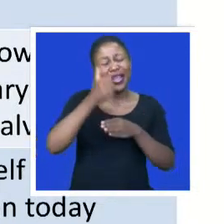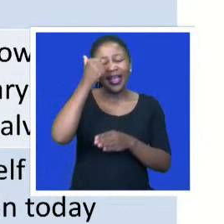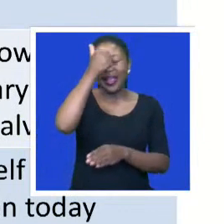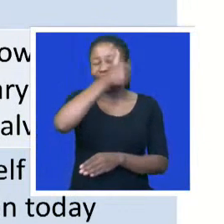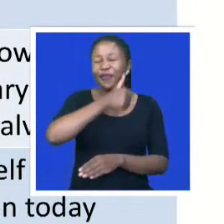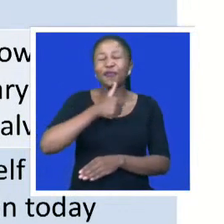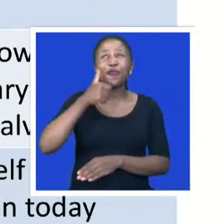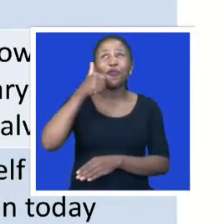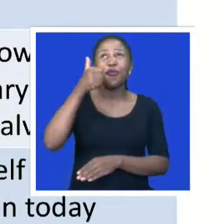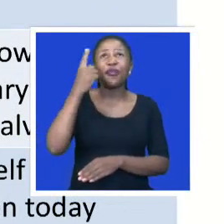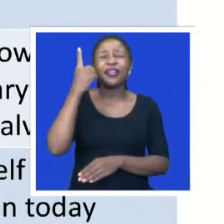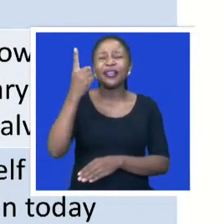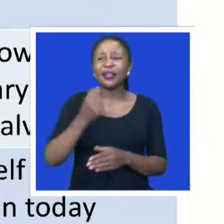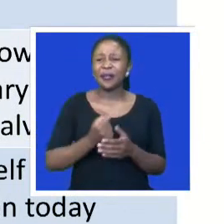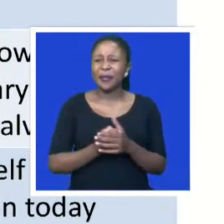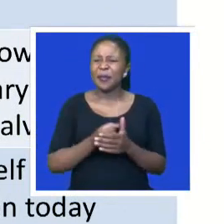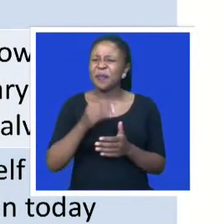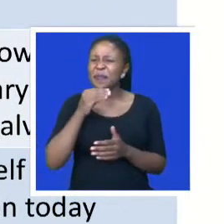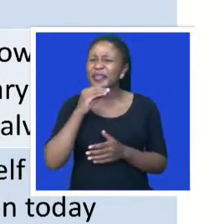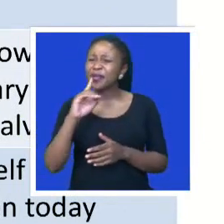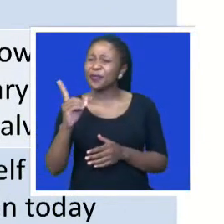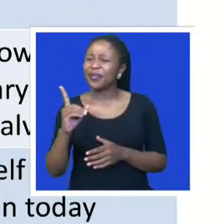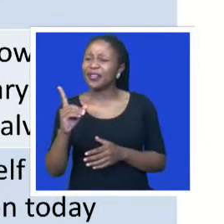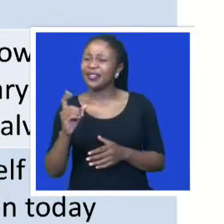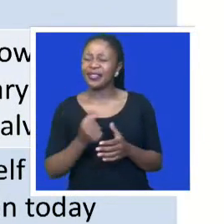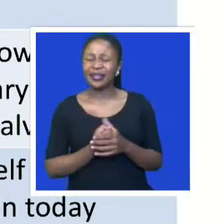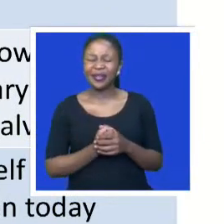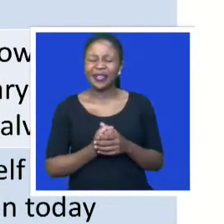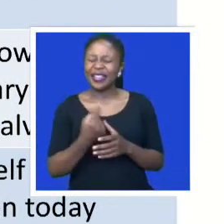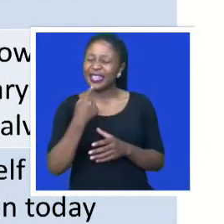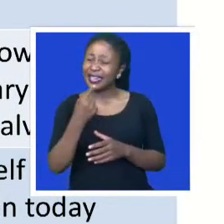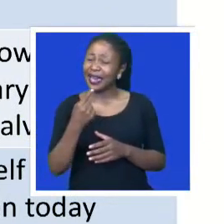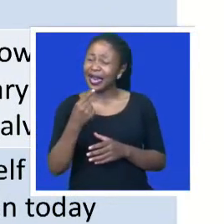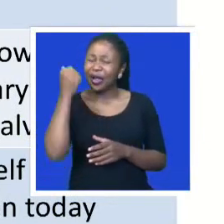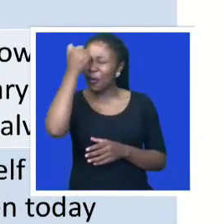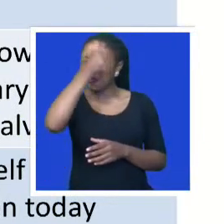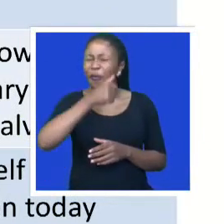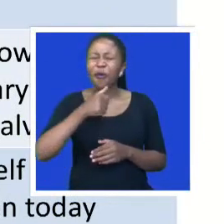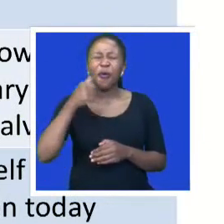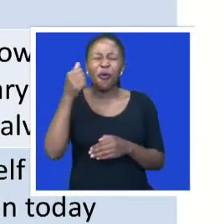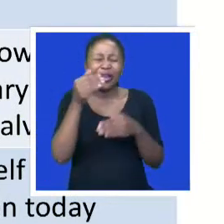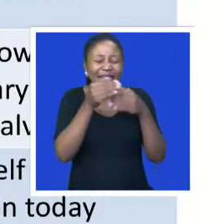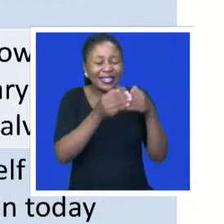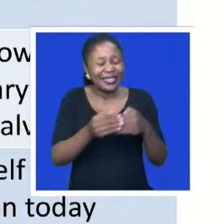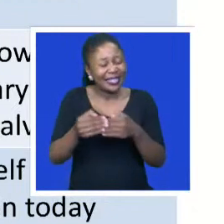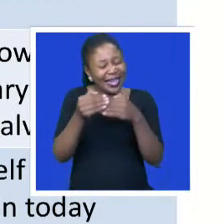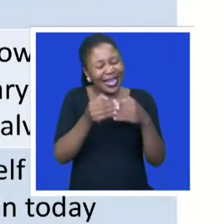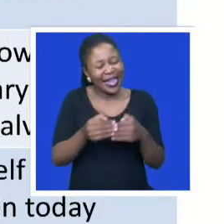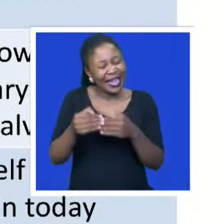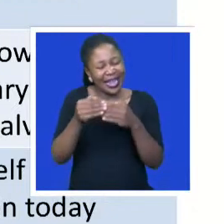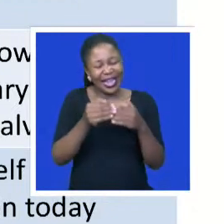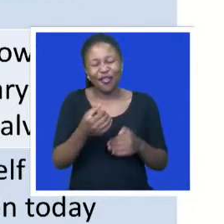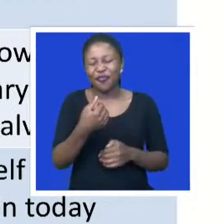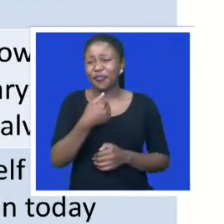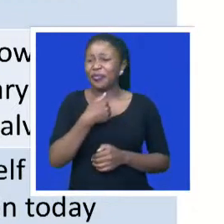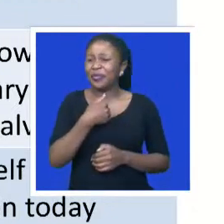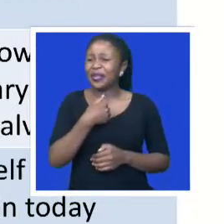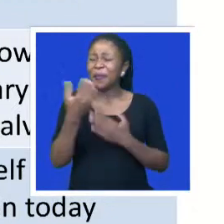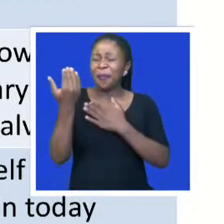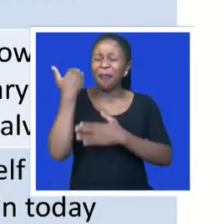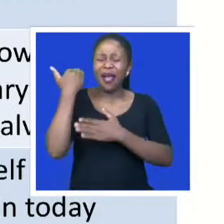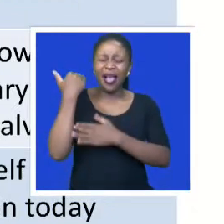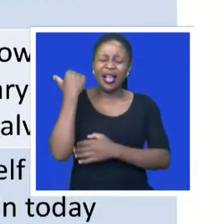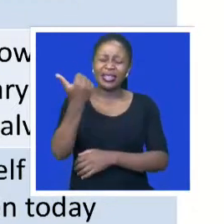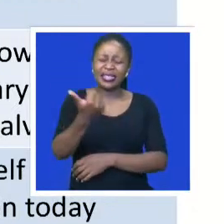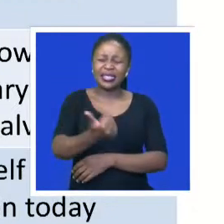because God has saved her, considers herself a sinner. Let us look at the